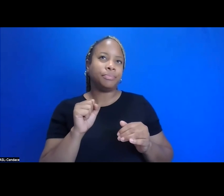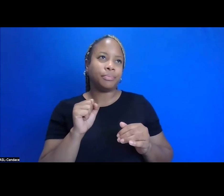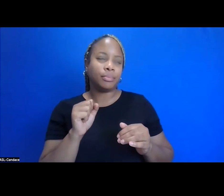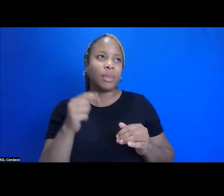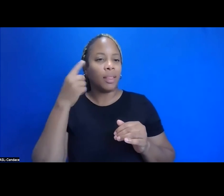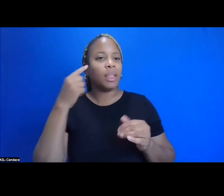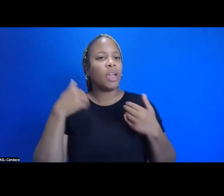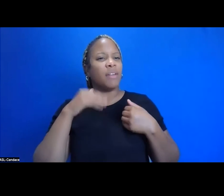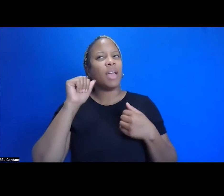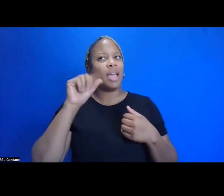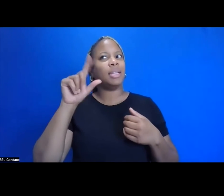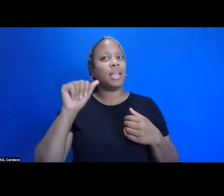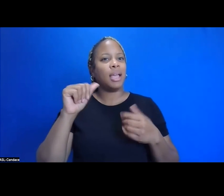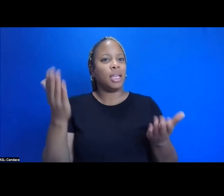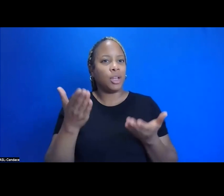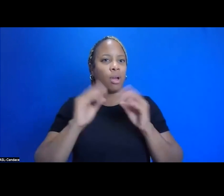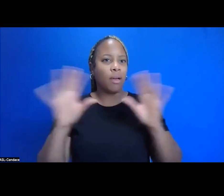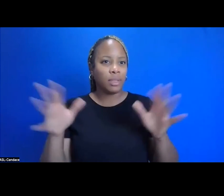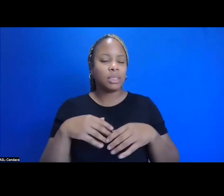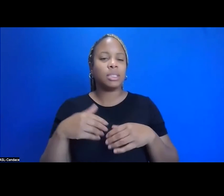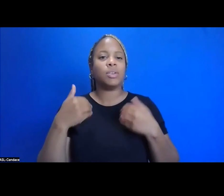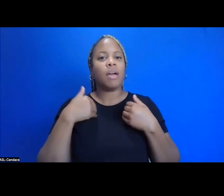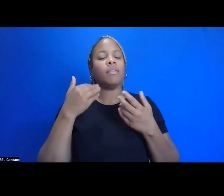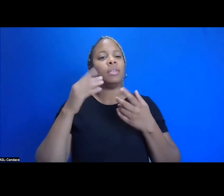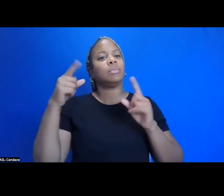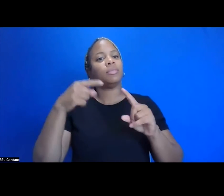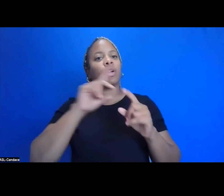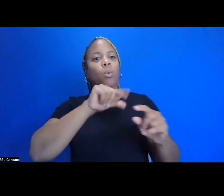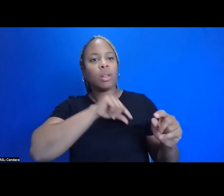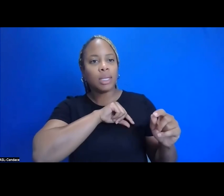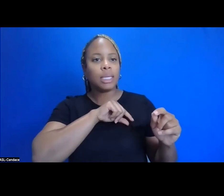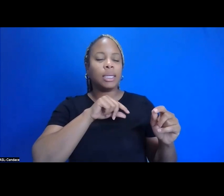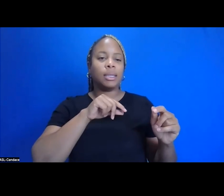think you have the ADA here, obviously, you have certain quality,